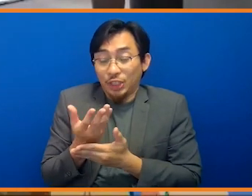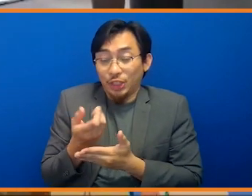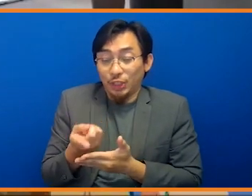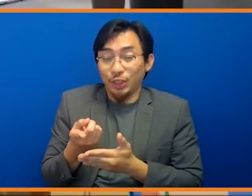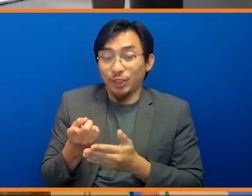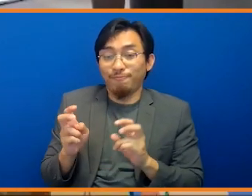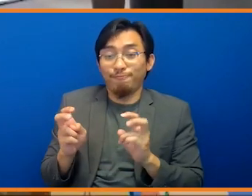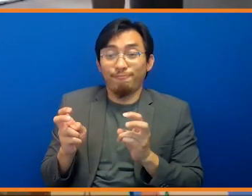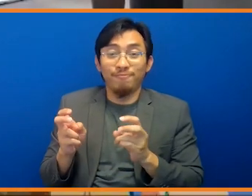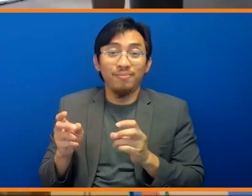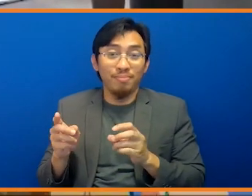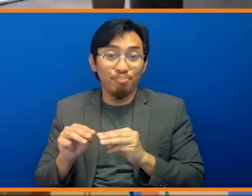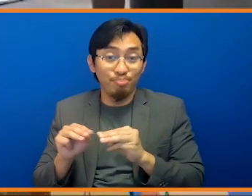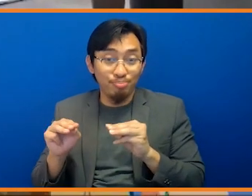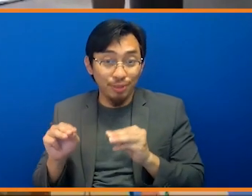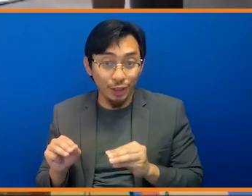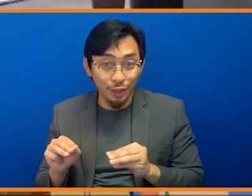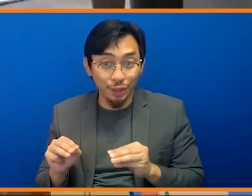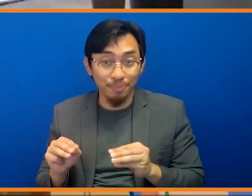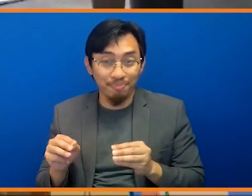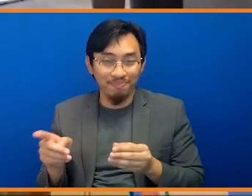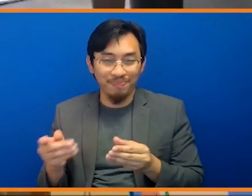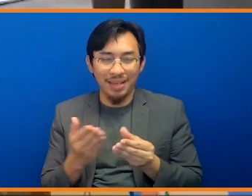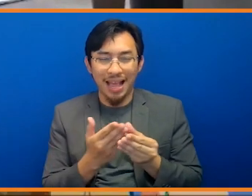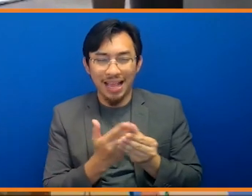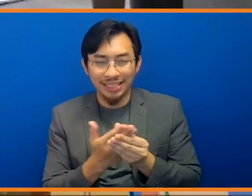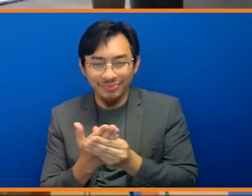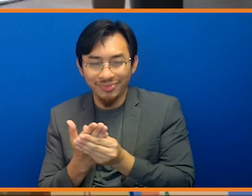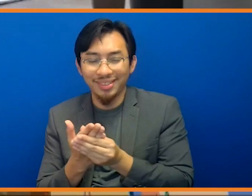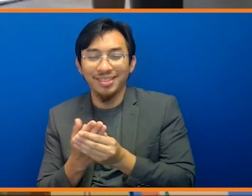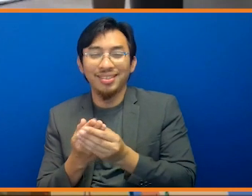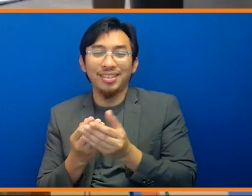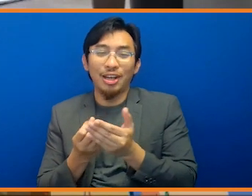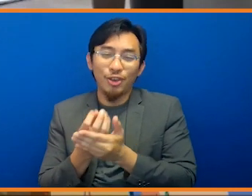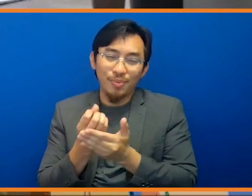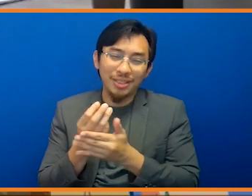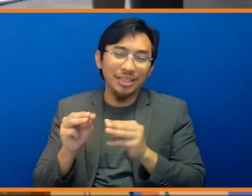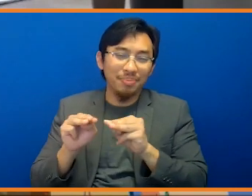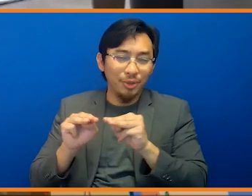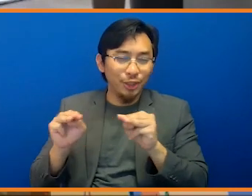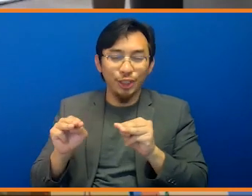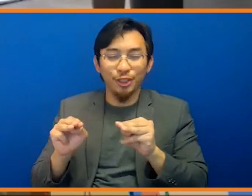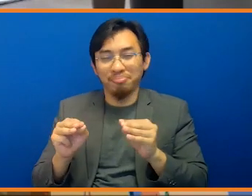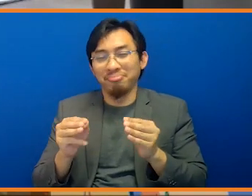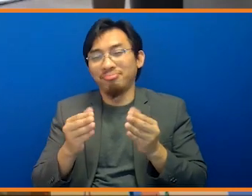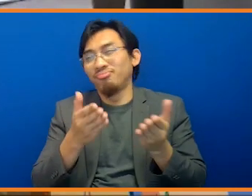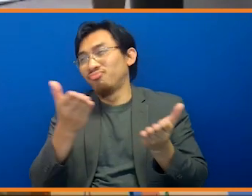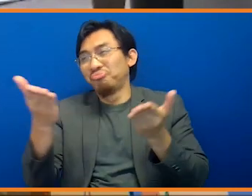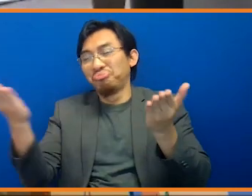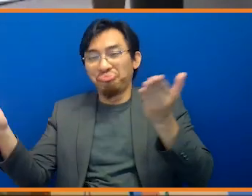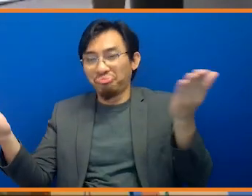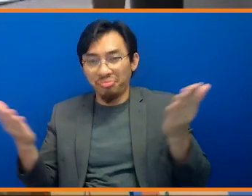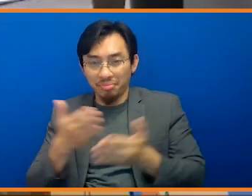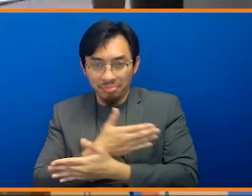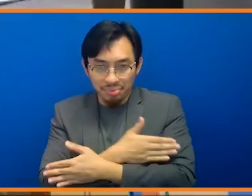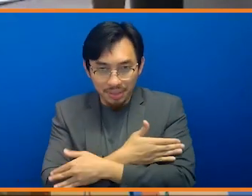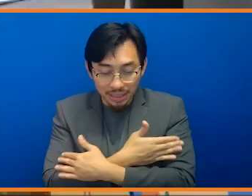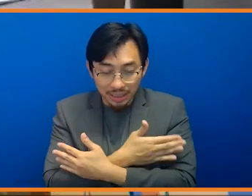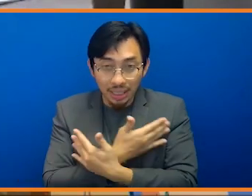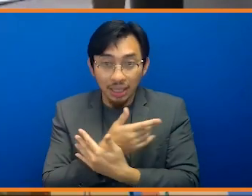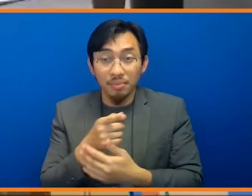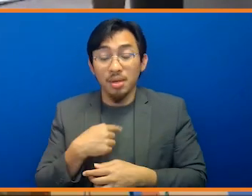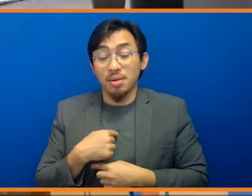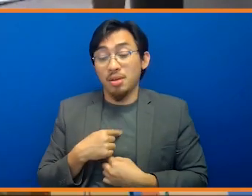informations about the museum, the Aceh Tsunami Museum, and the information museum everywhere in Aceh. But